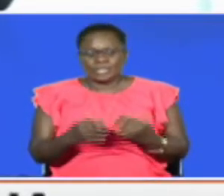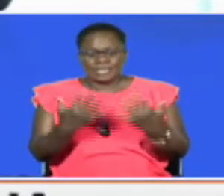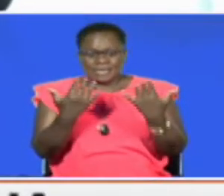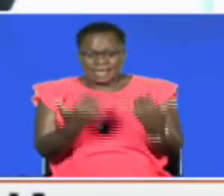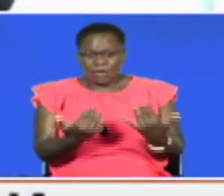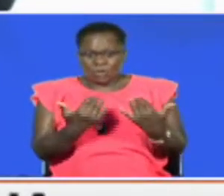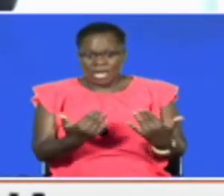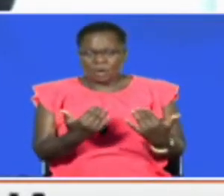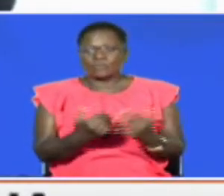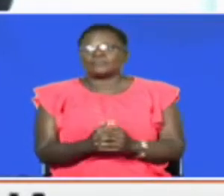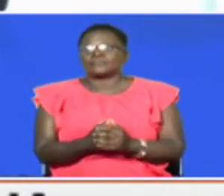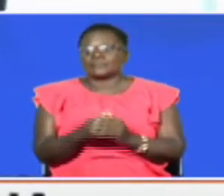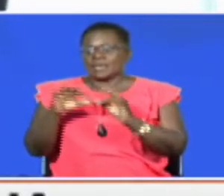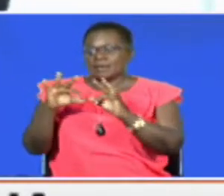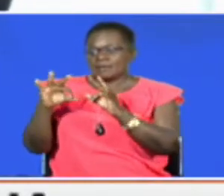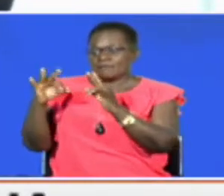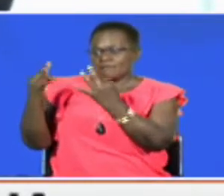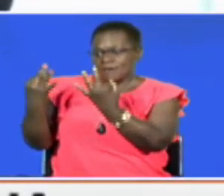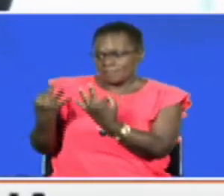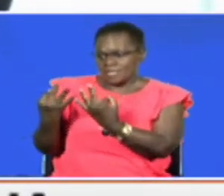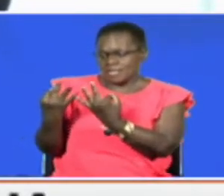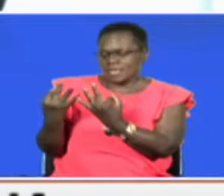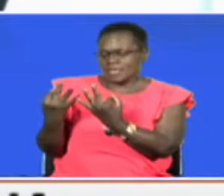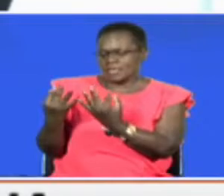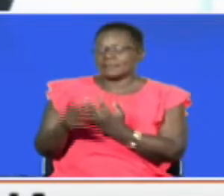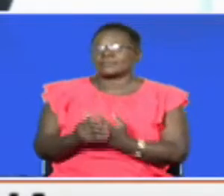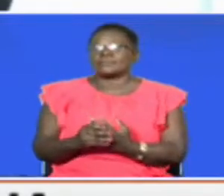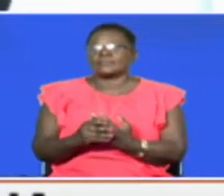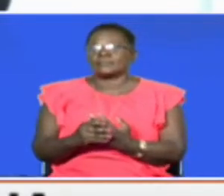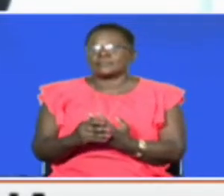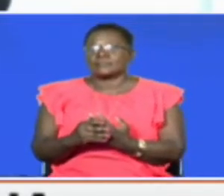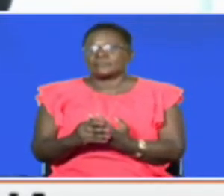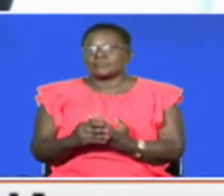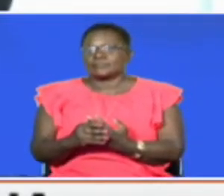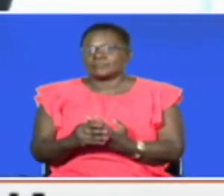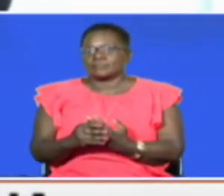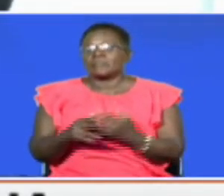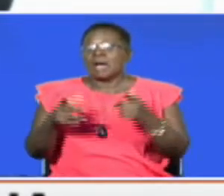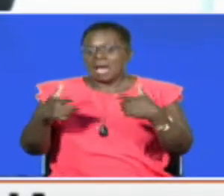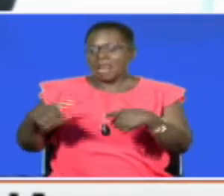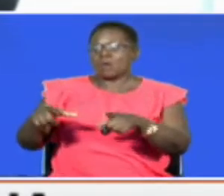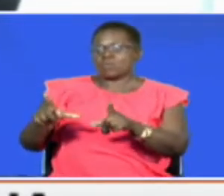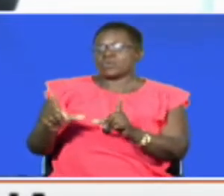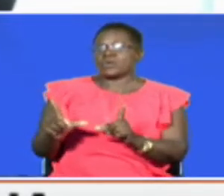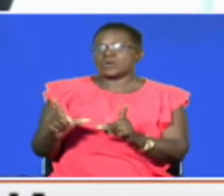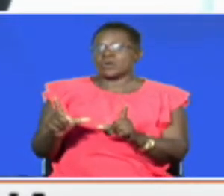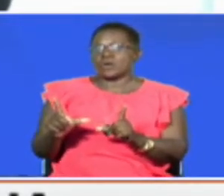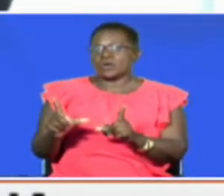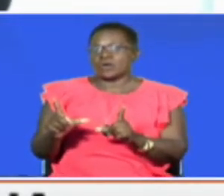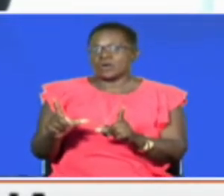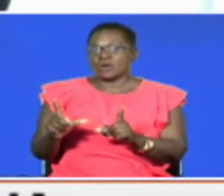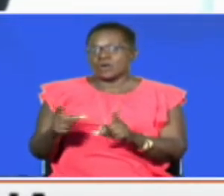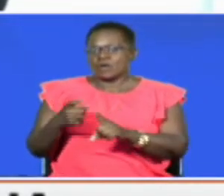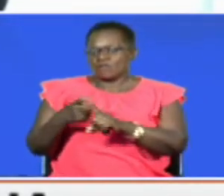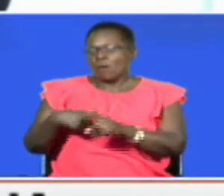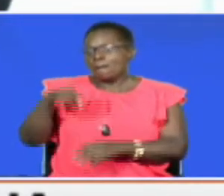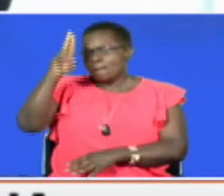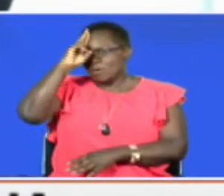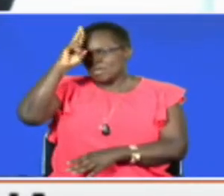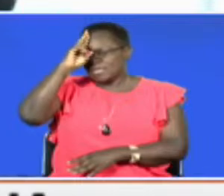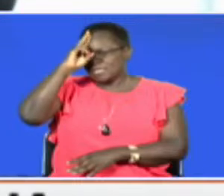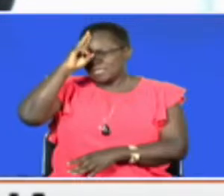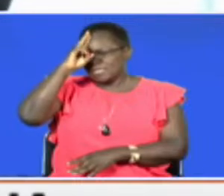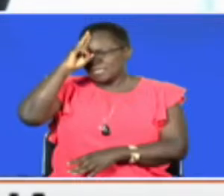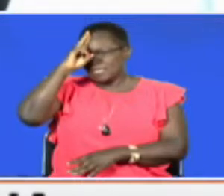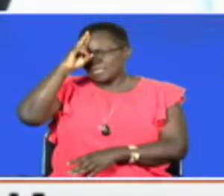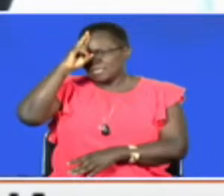speak, the family has gotten permission from Chumvi police station